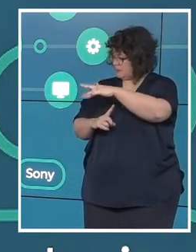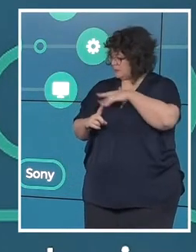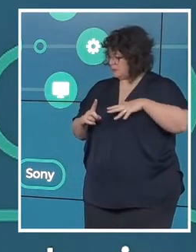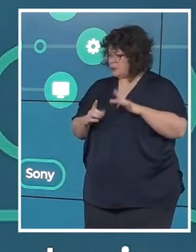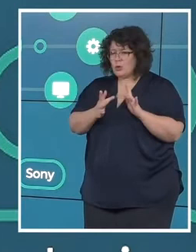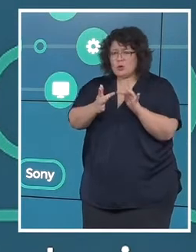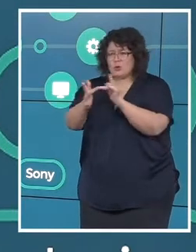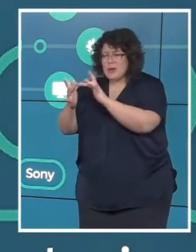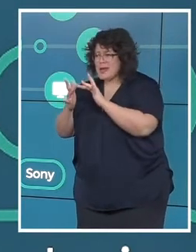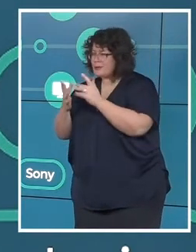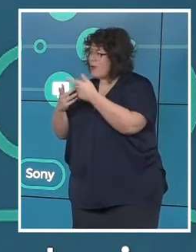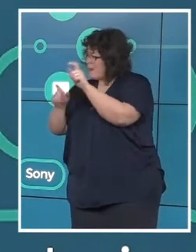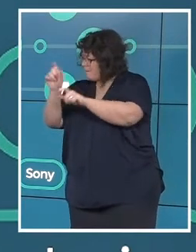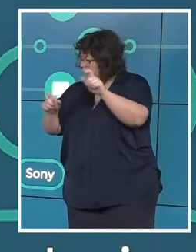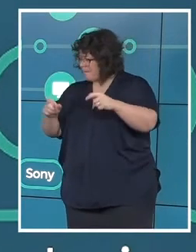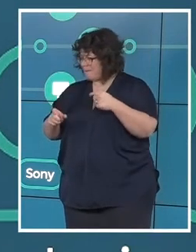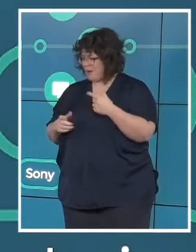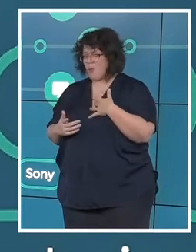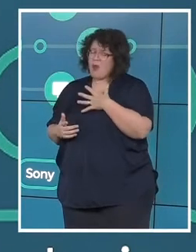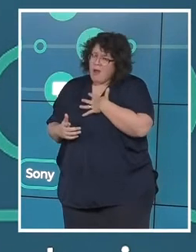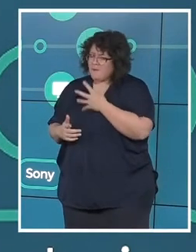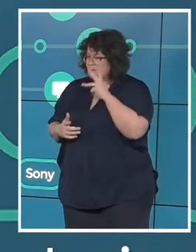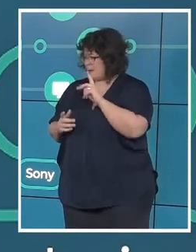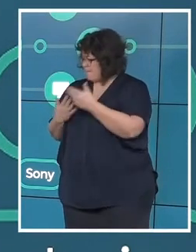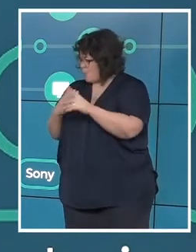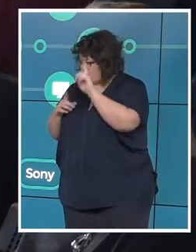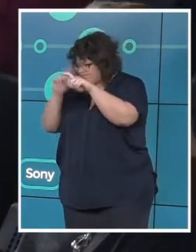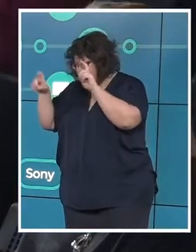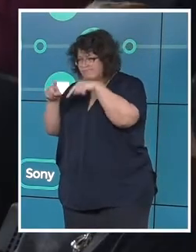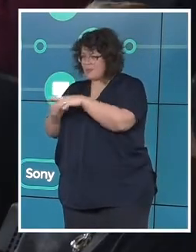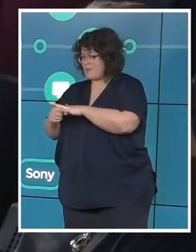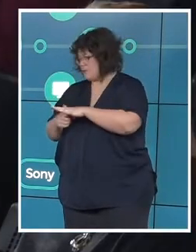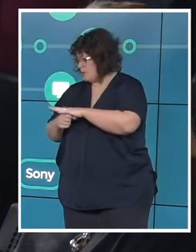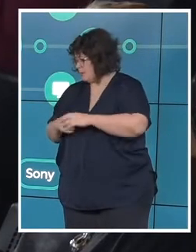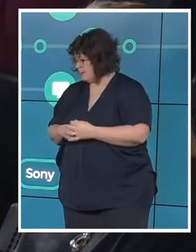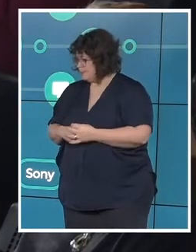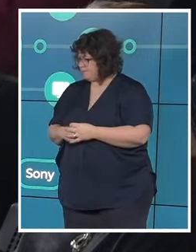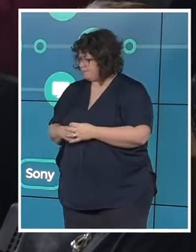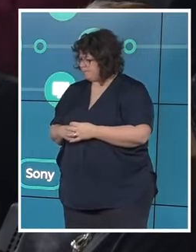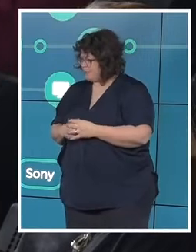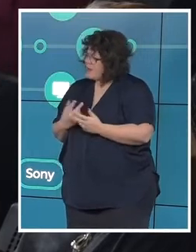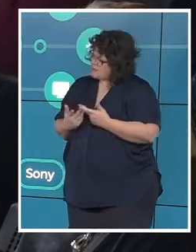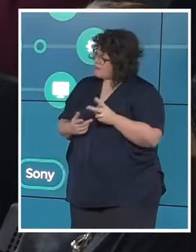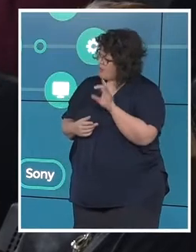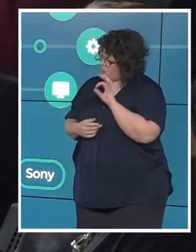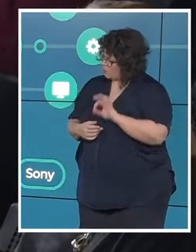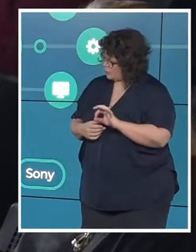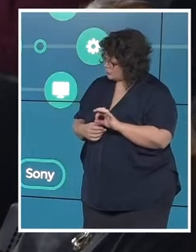area. And a related question, what barriers remain in your day-to-day life?